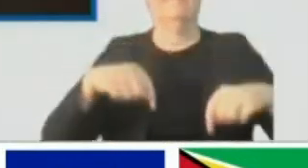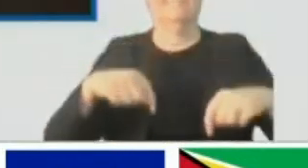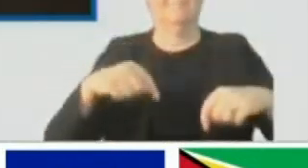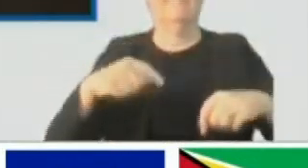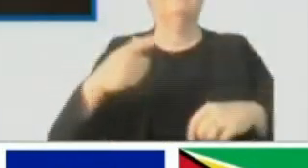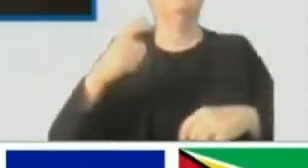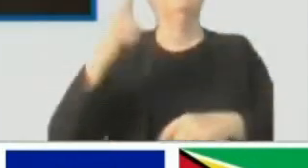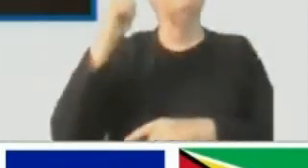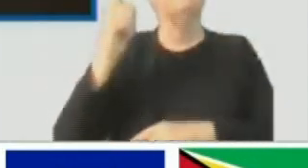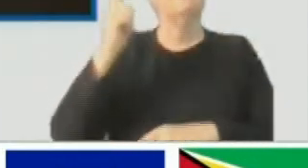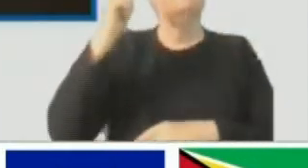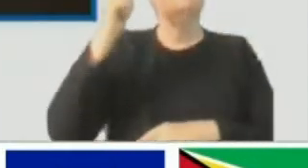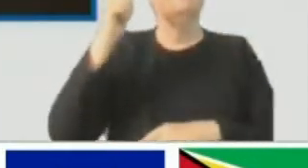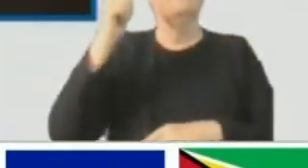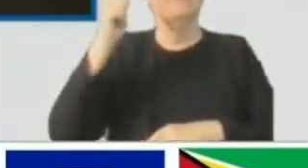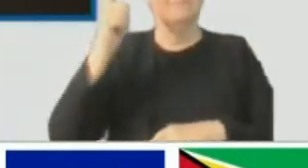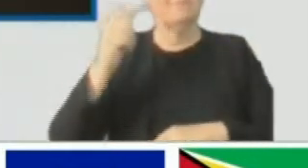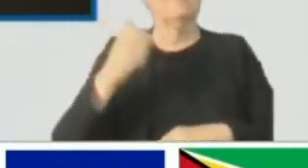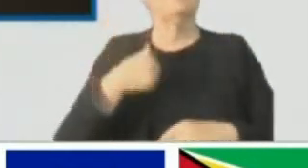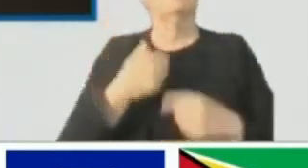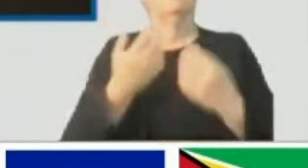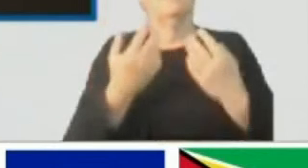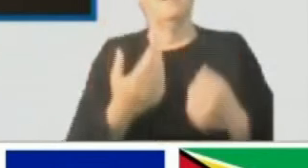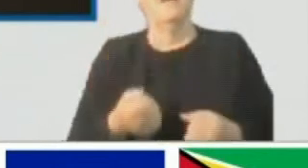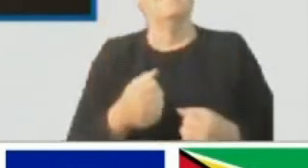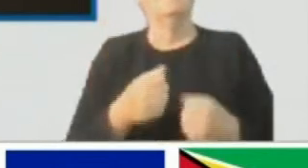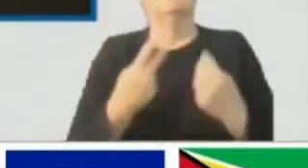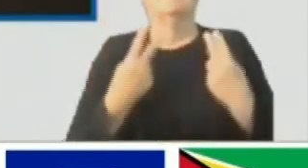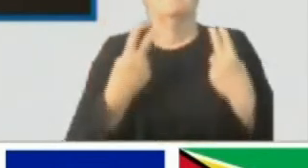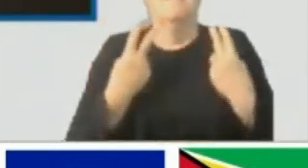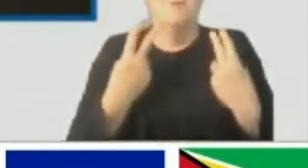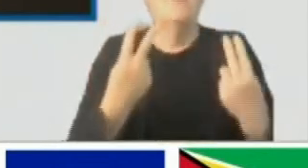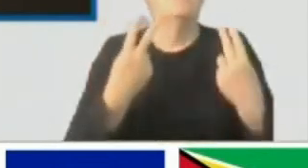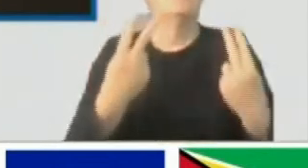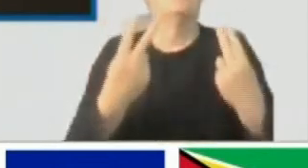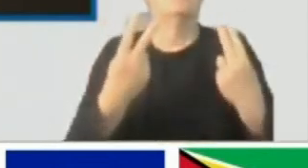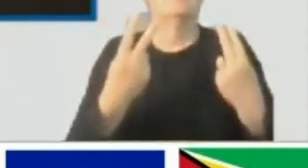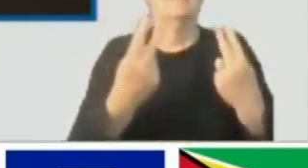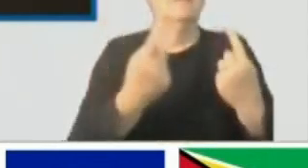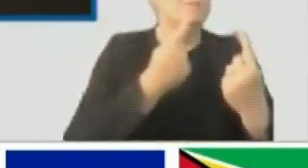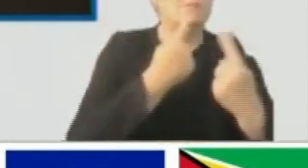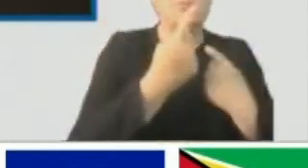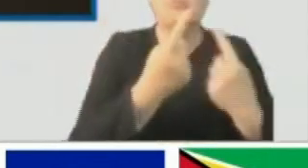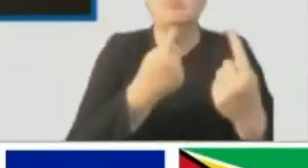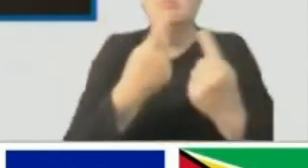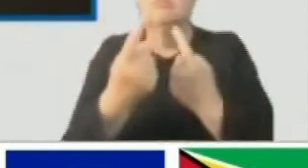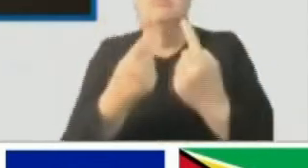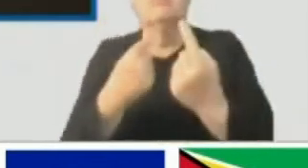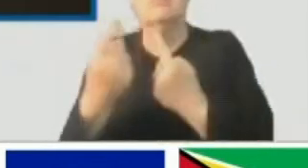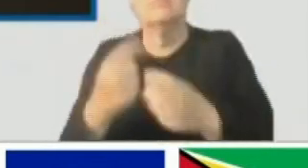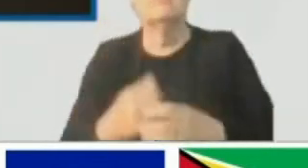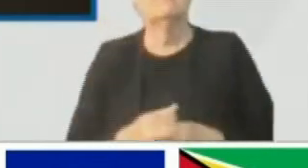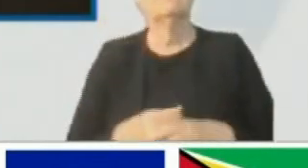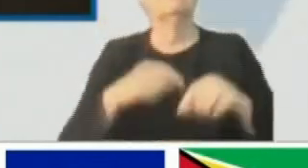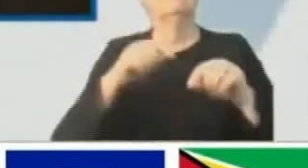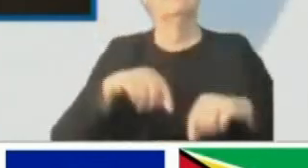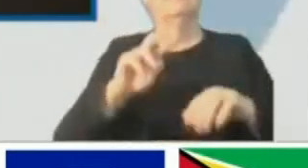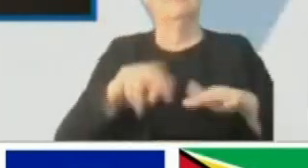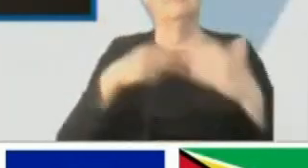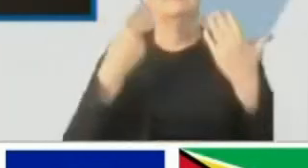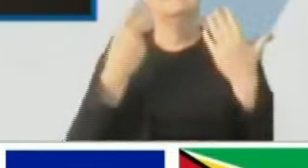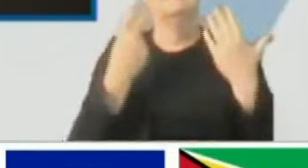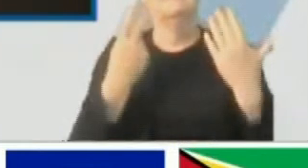conversations through this 7th Regional Platform for Disaster